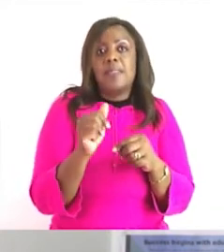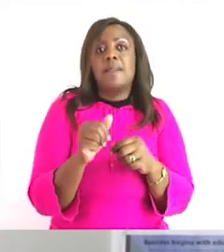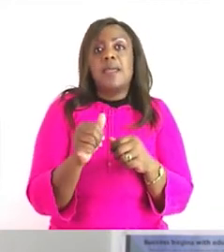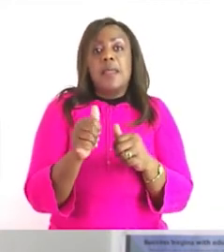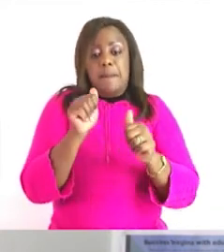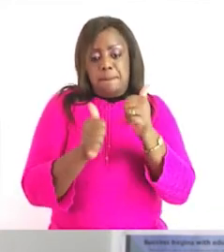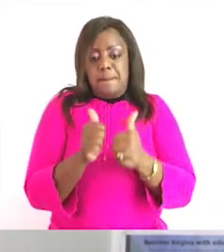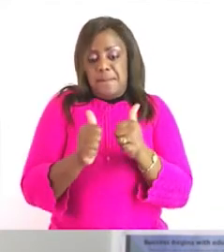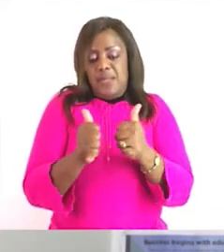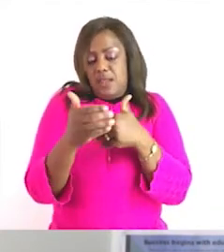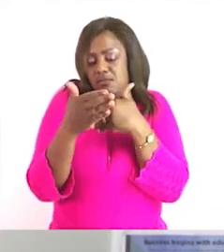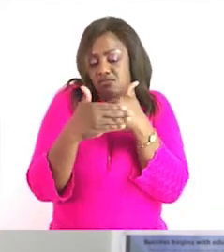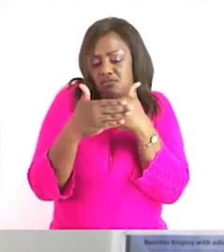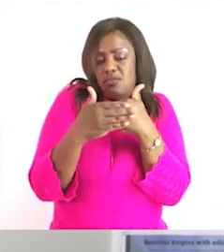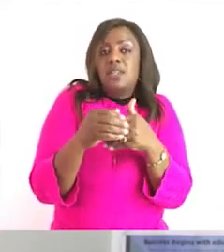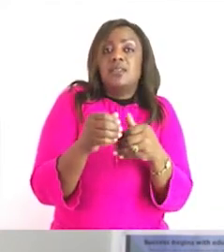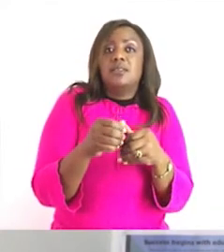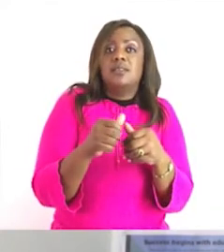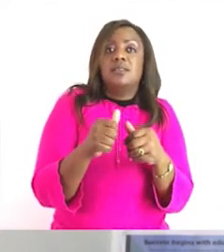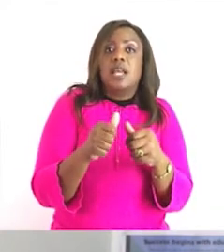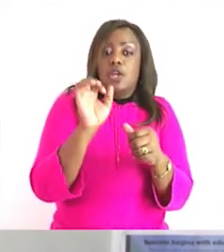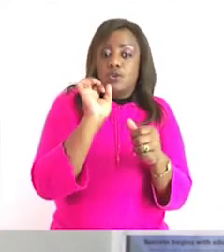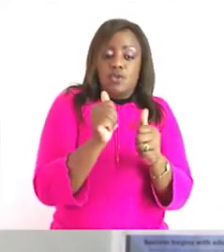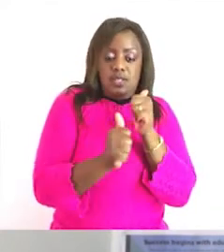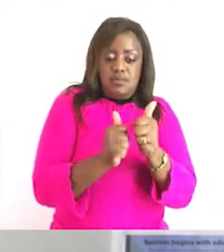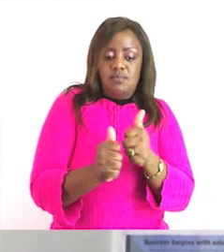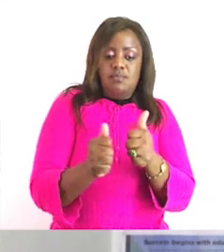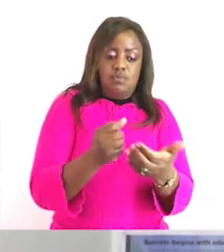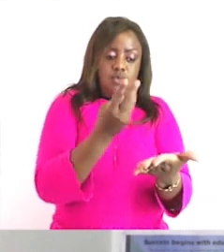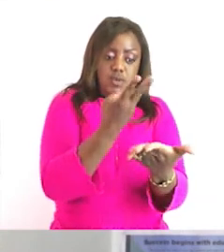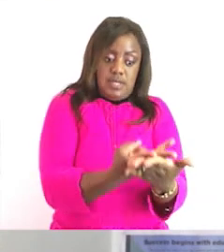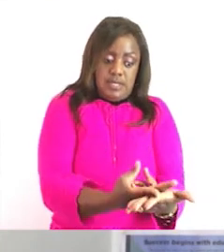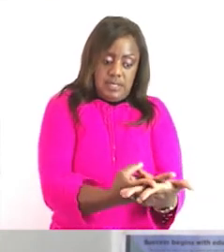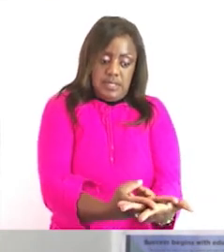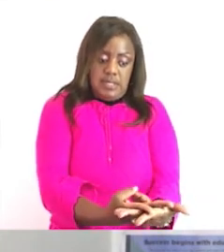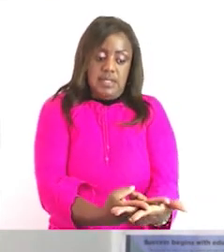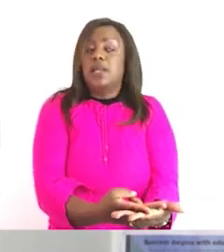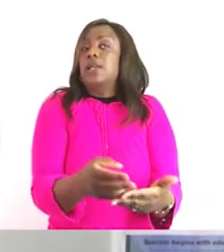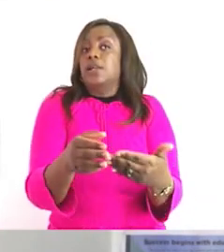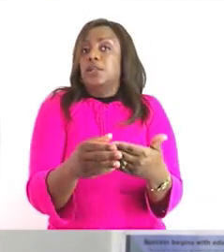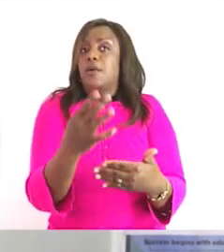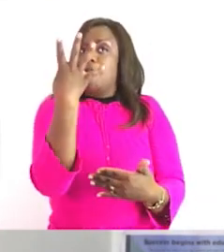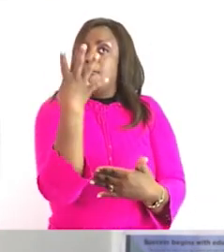your estimate is at 4, which is also